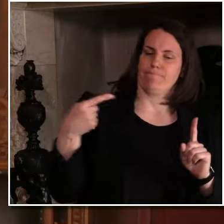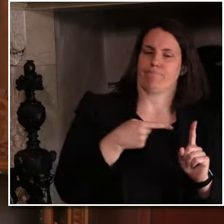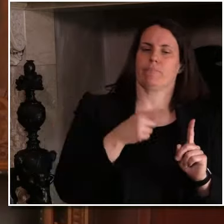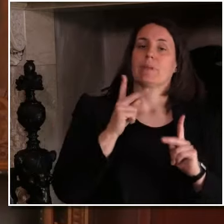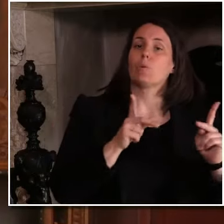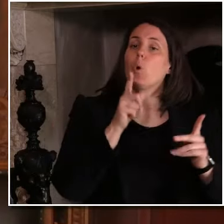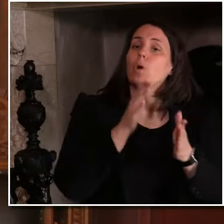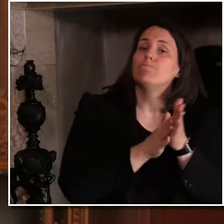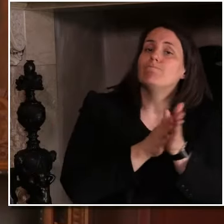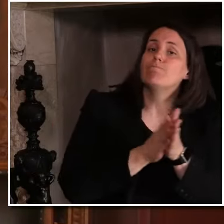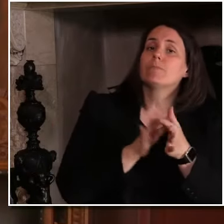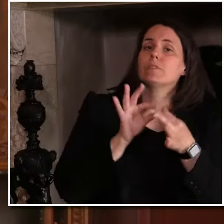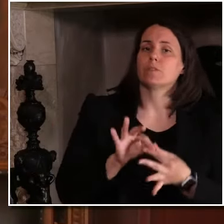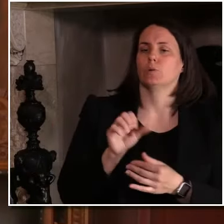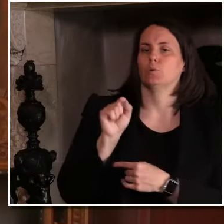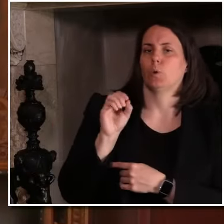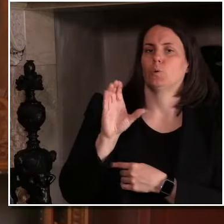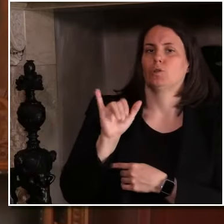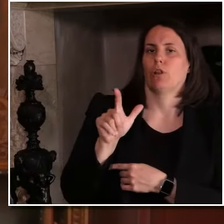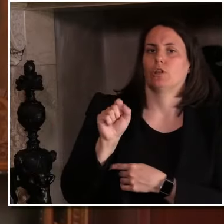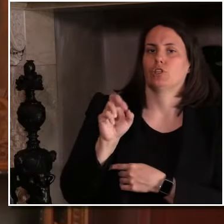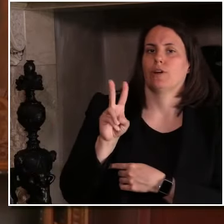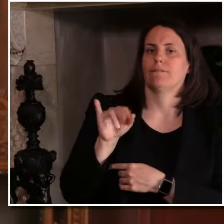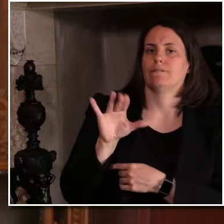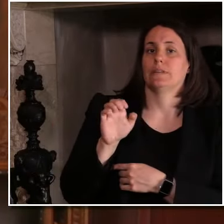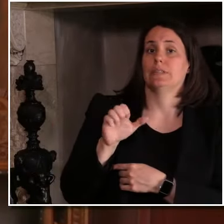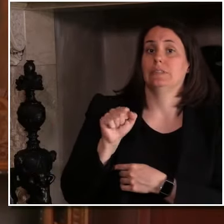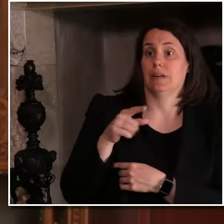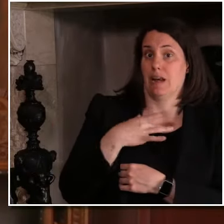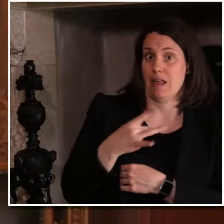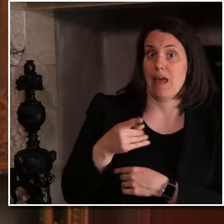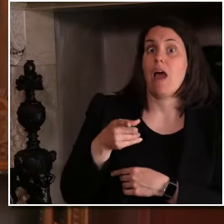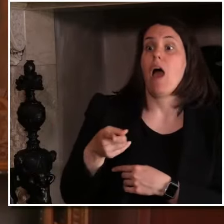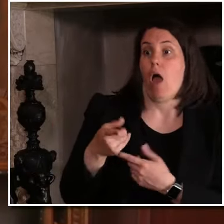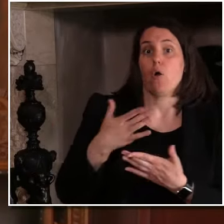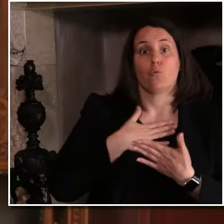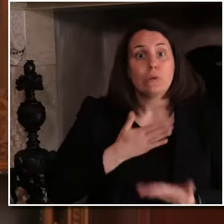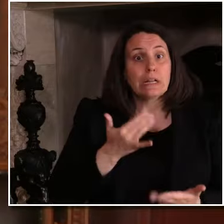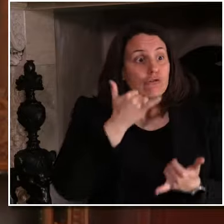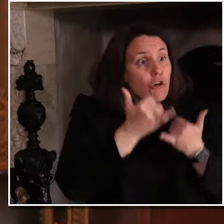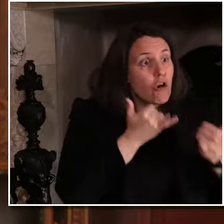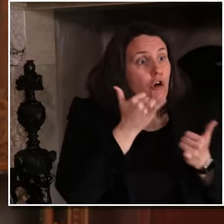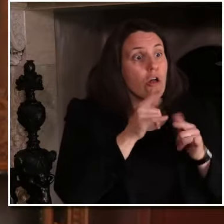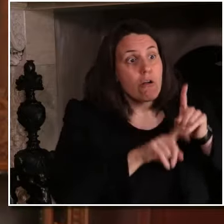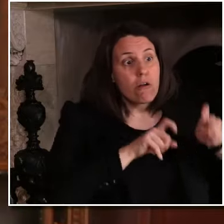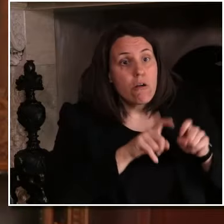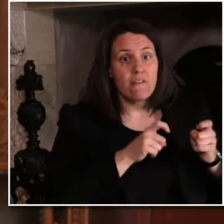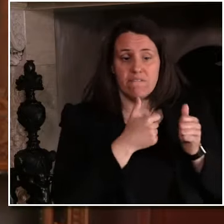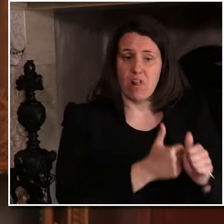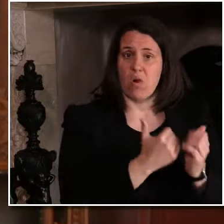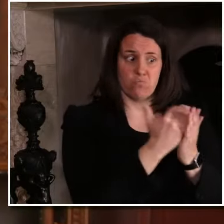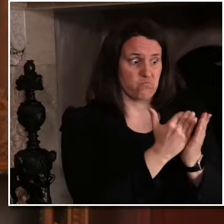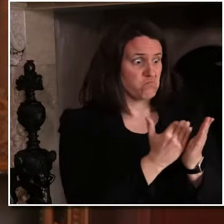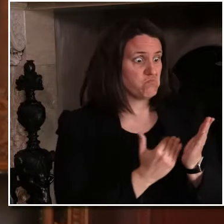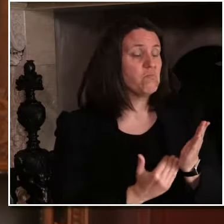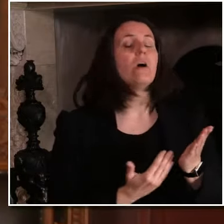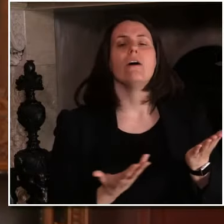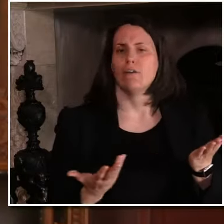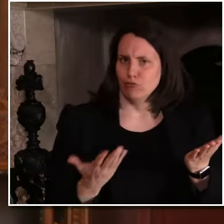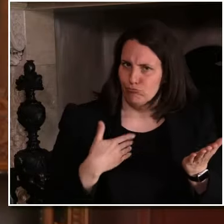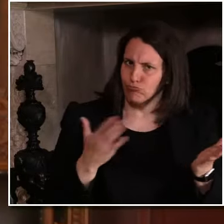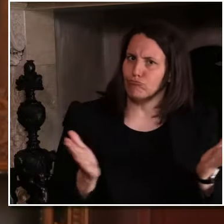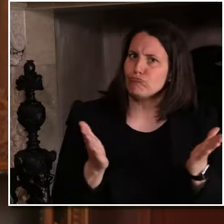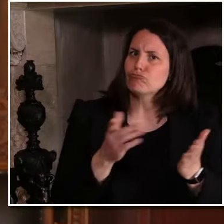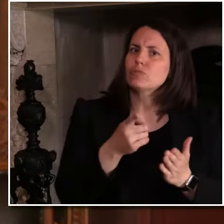engage them and train them in our specific public health reporting practices. And so it's a large effort, but we've got a good planning process underway to